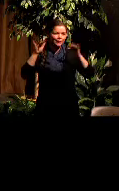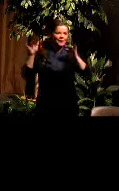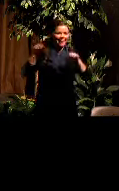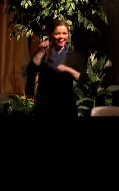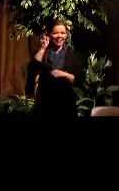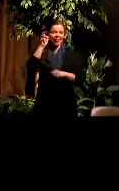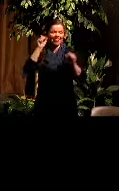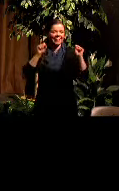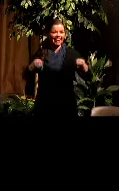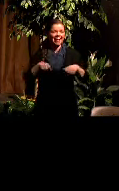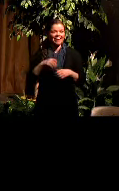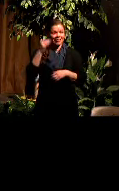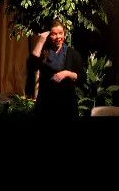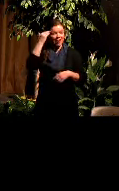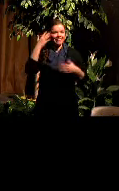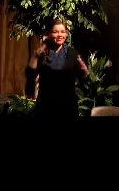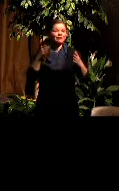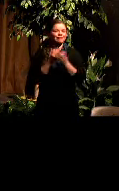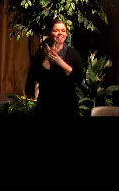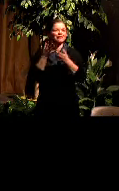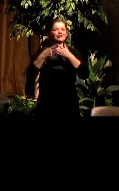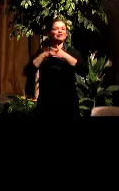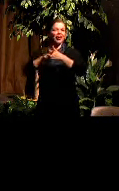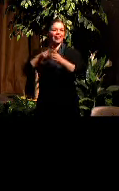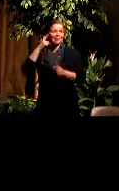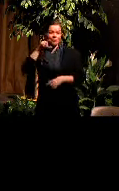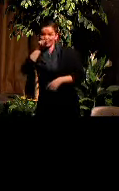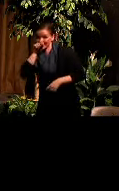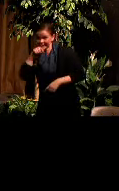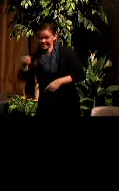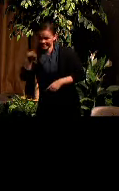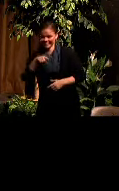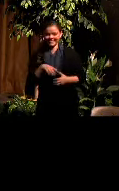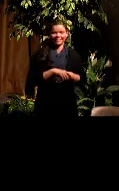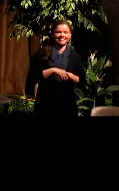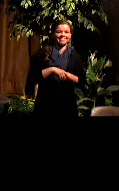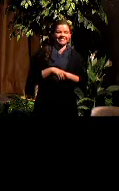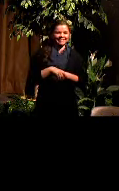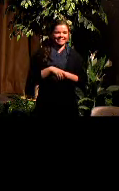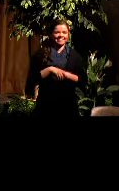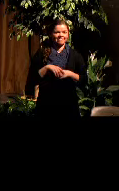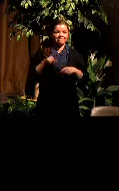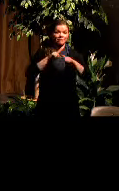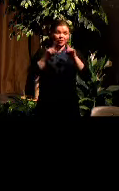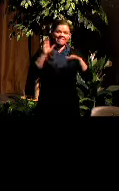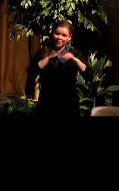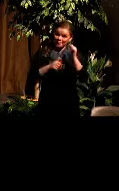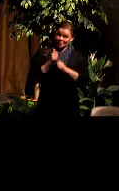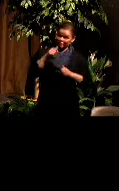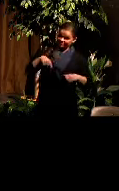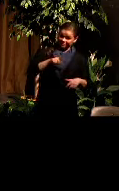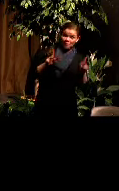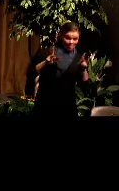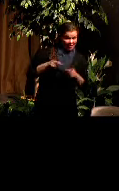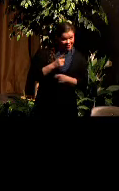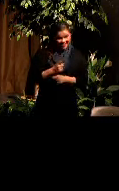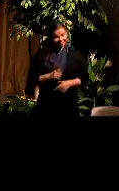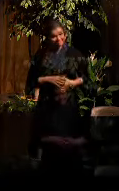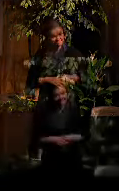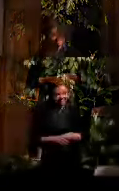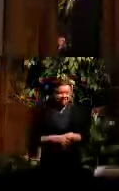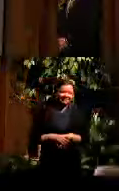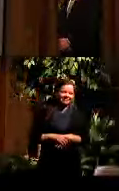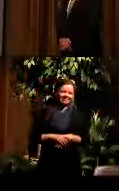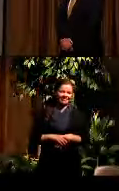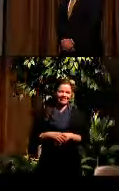know what's going on around me in a very different sense than other folks do. But thanks for coming out tonight. Let's talk about birds.